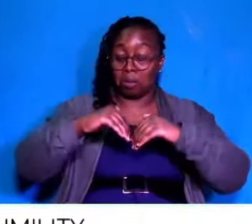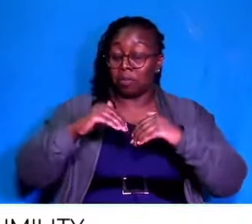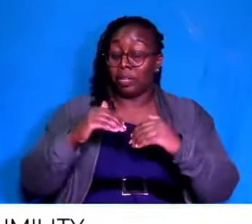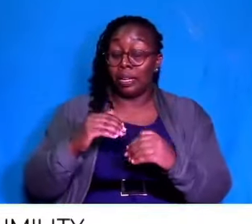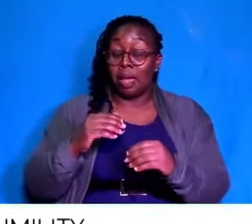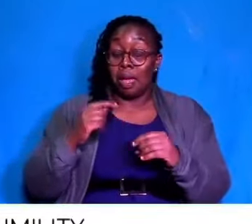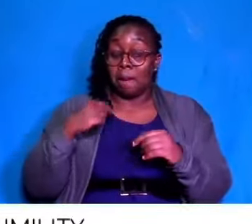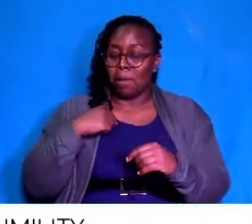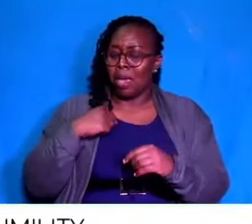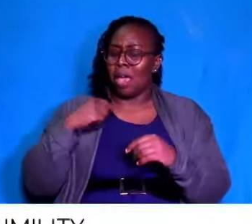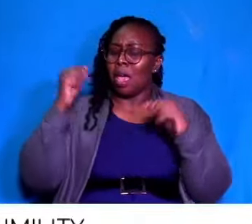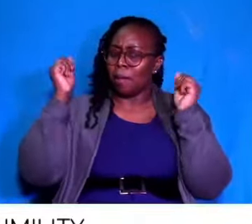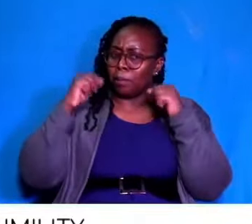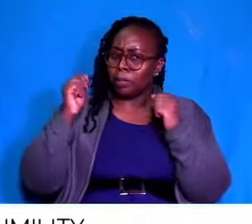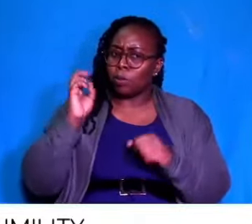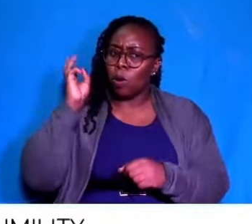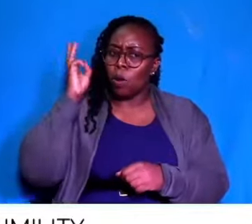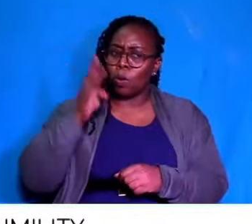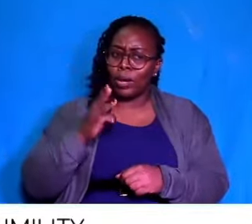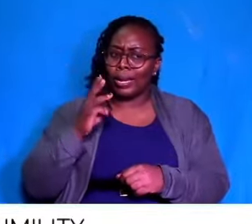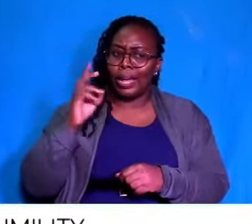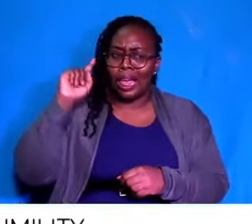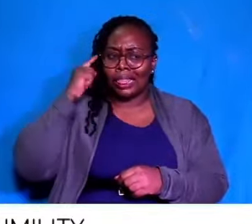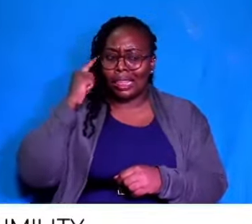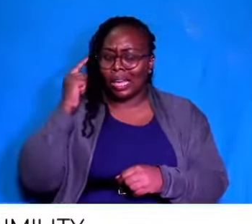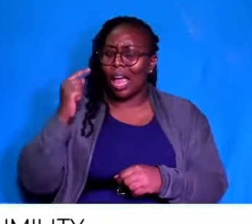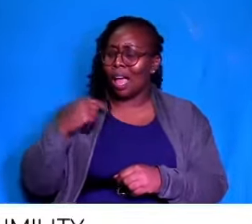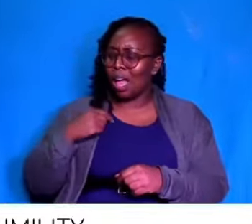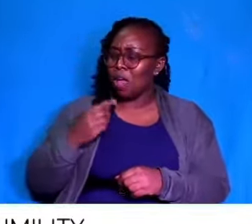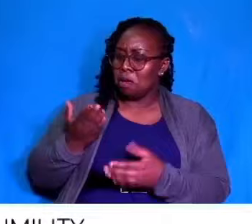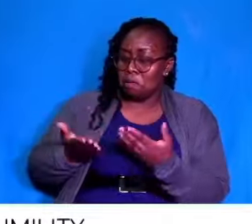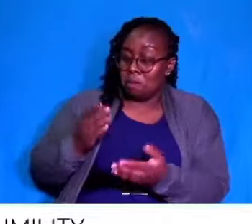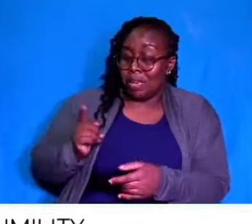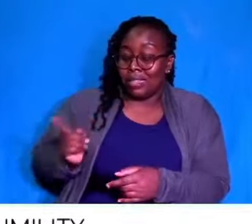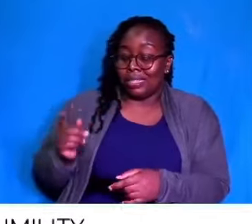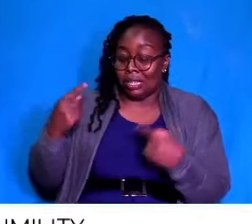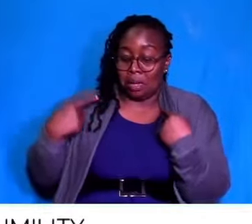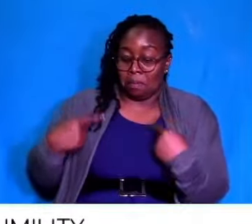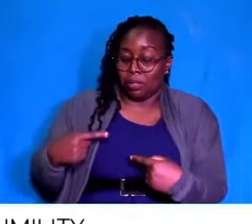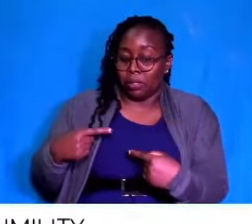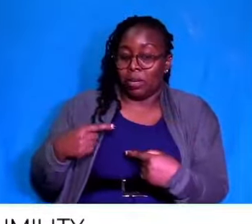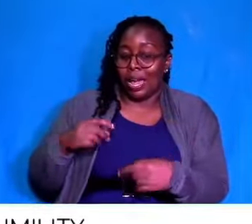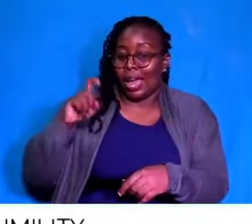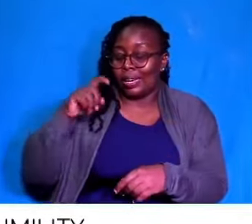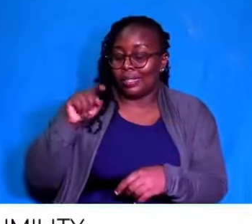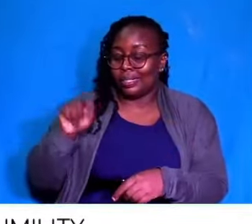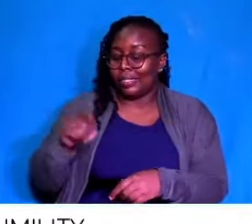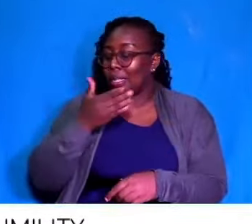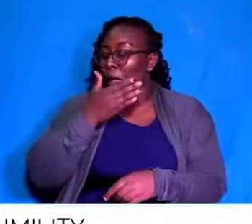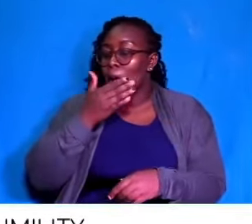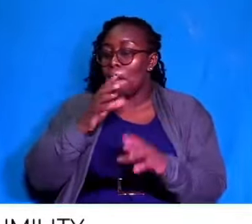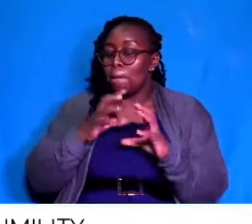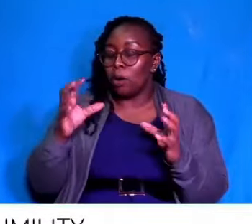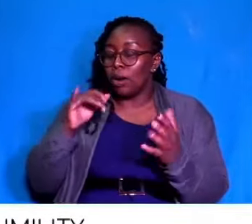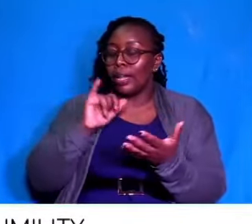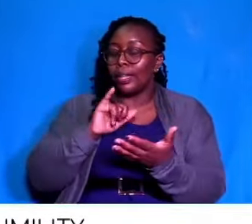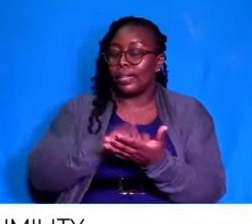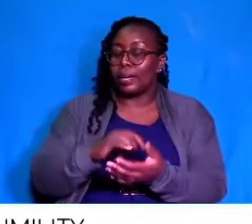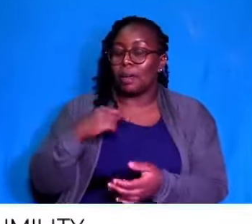I willing to think this person deserves it more than me? Or I know I might get another chance, but this person might not. Let me give them